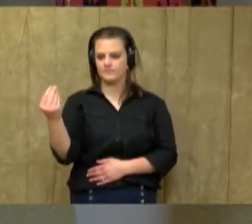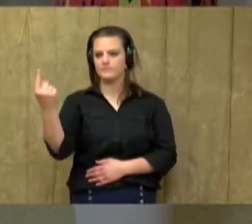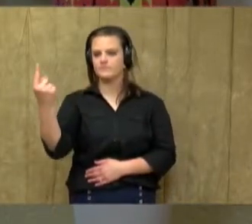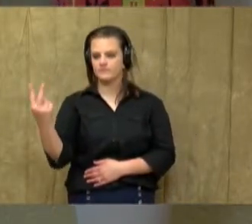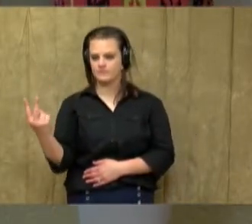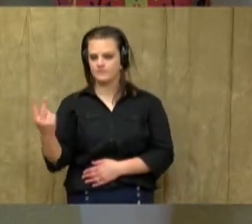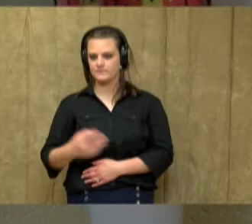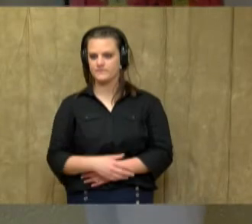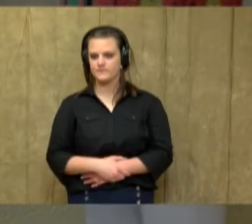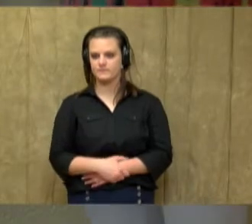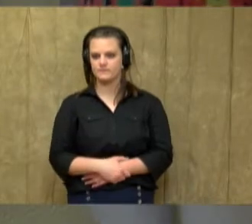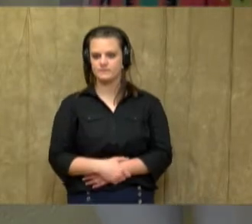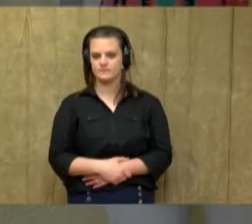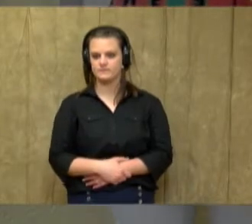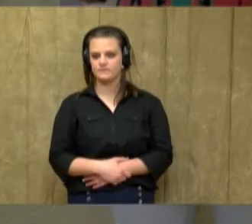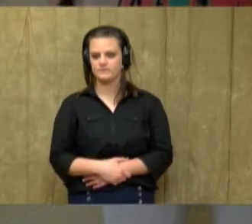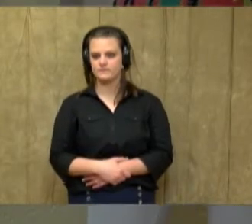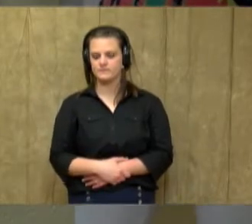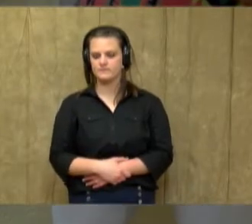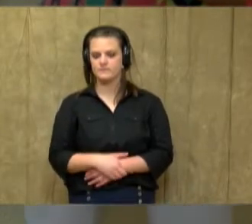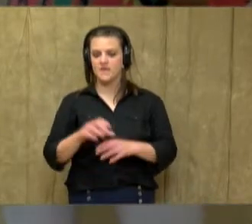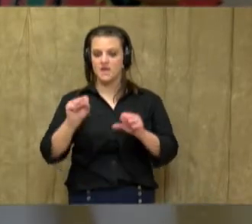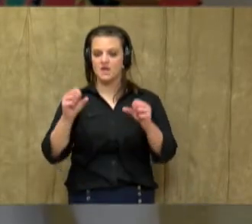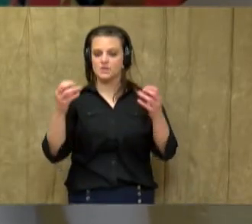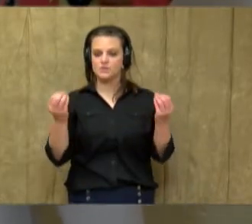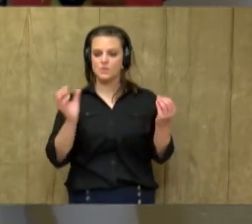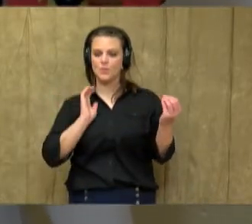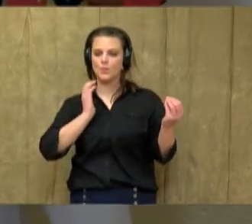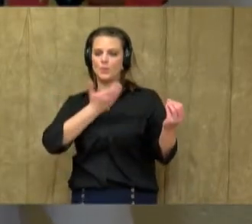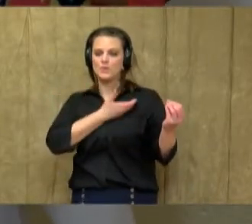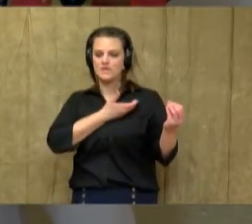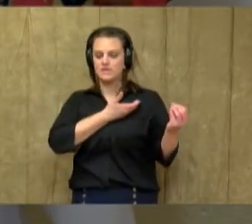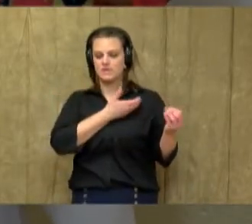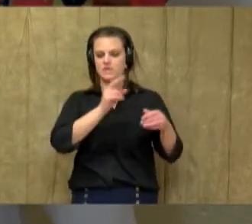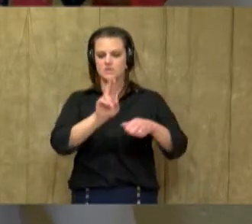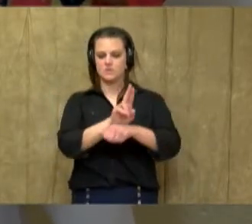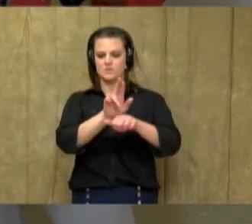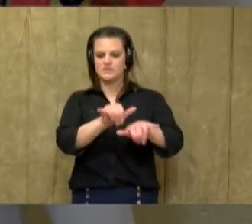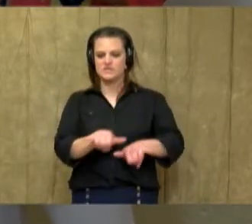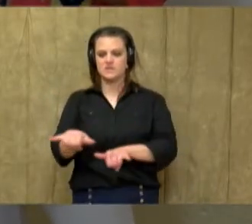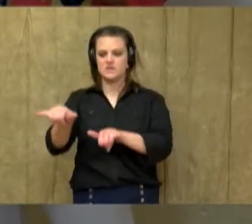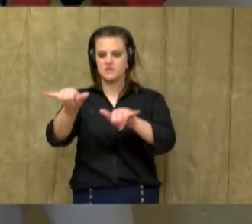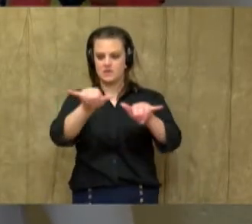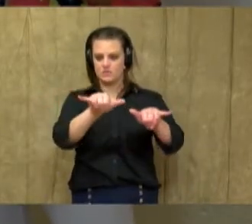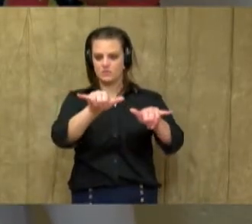1.5. There we go. So we can use standard